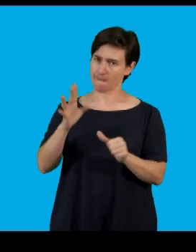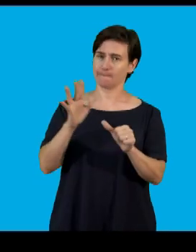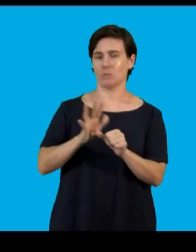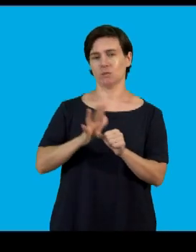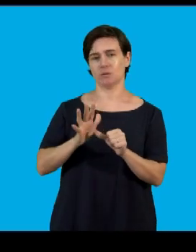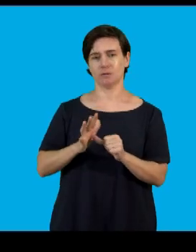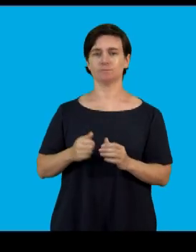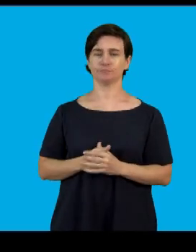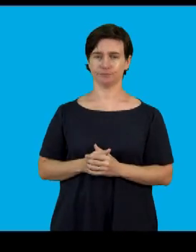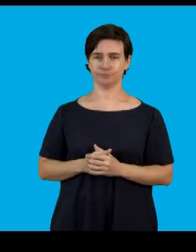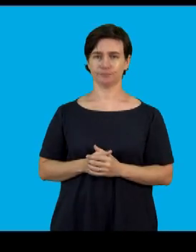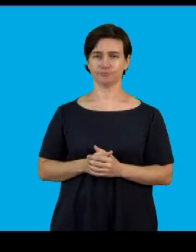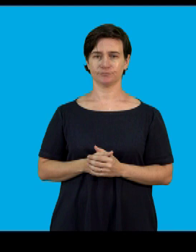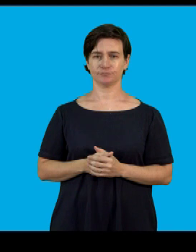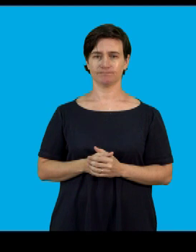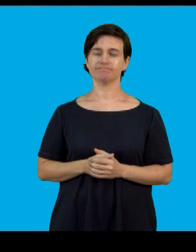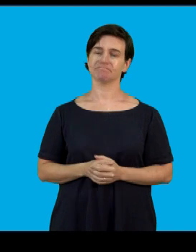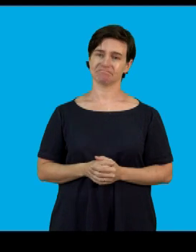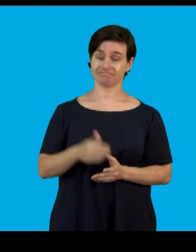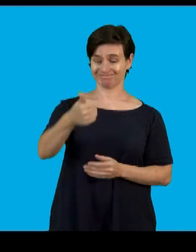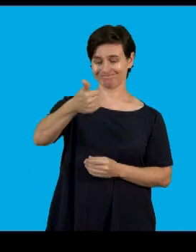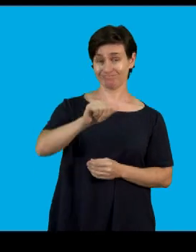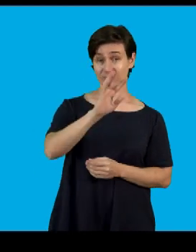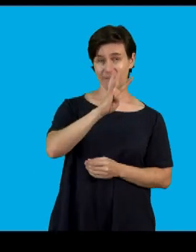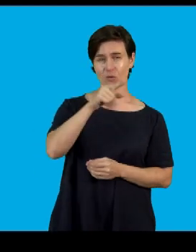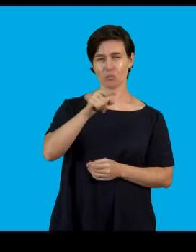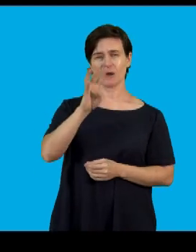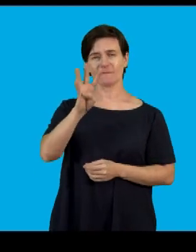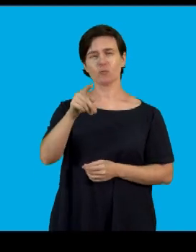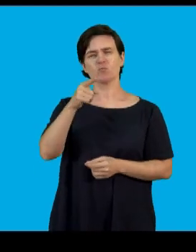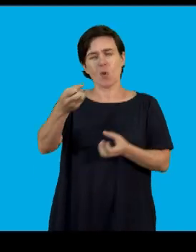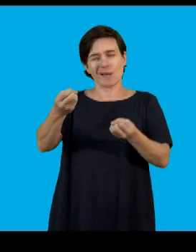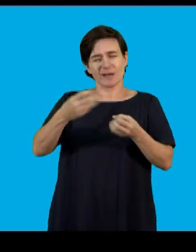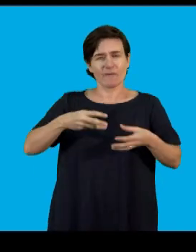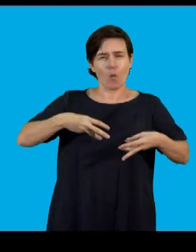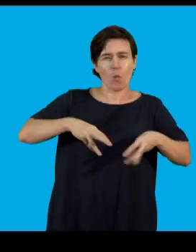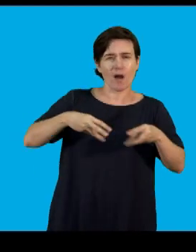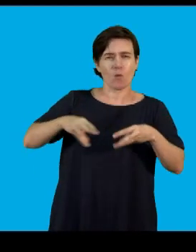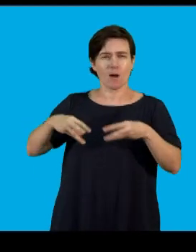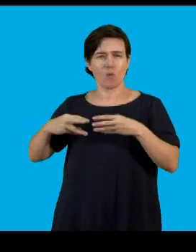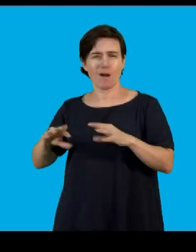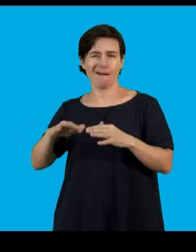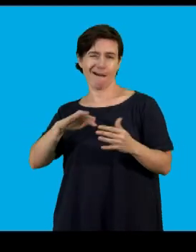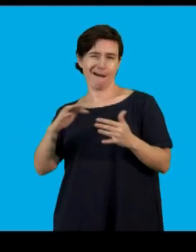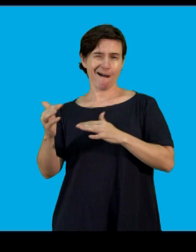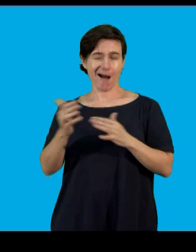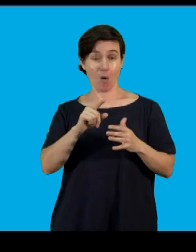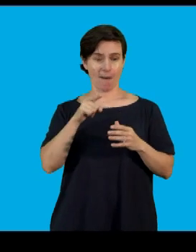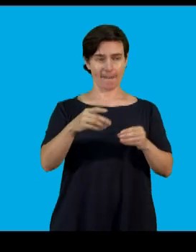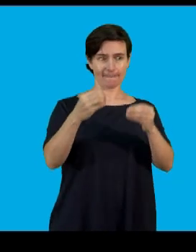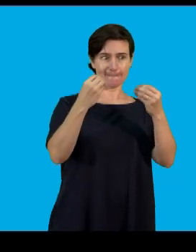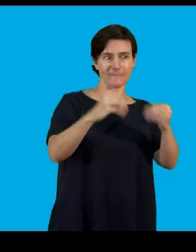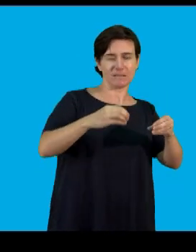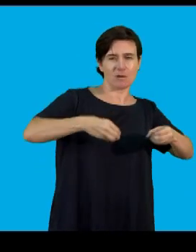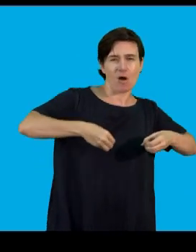important. All right, 4.4, recommend ways how creative business opportunities